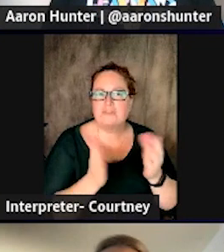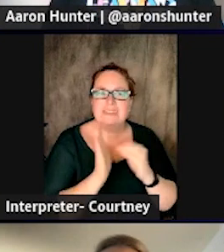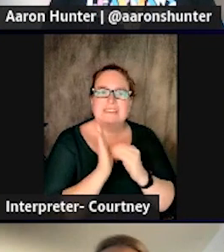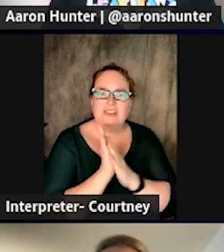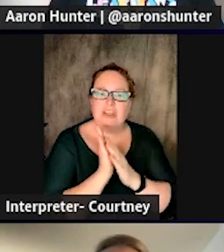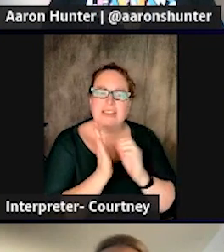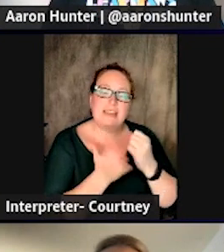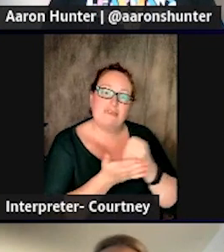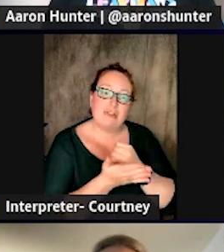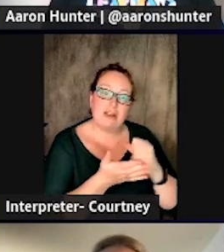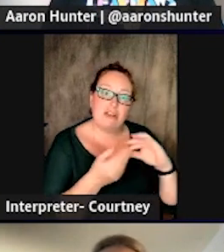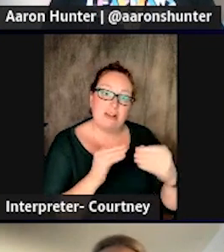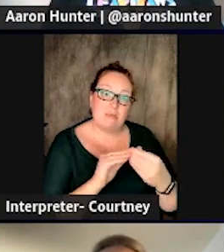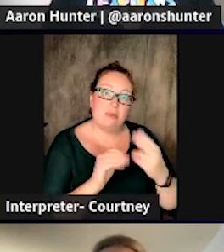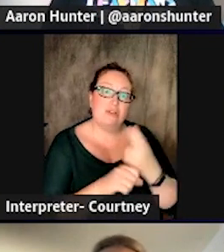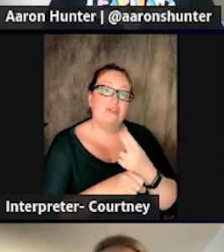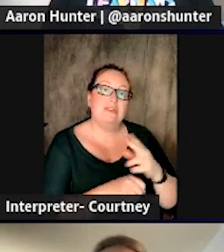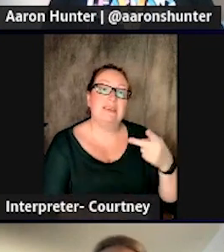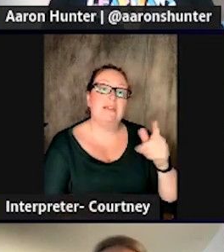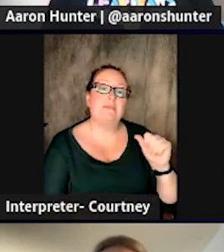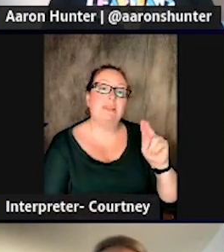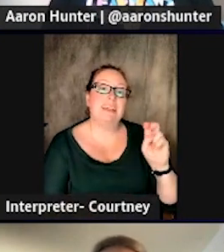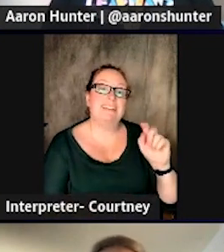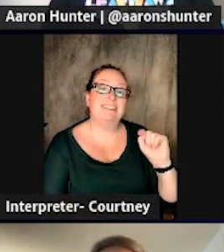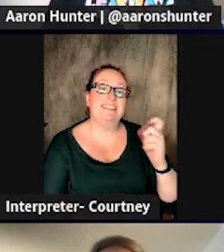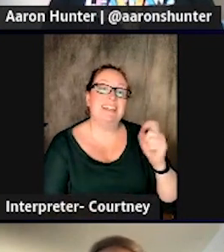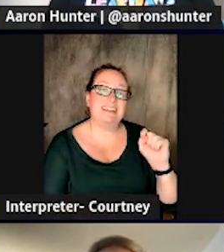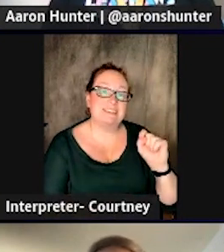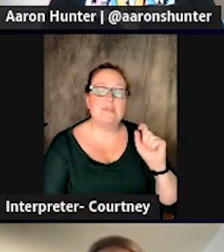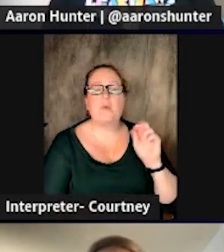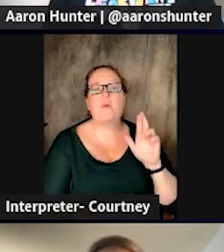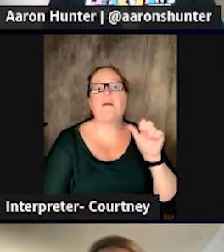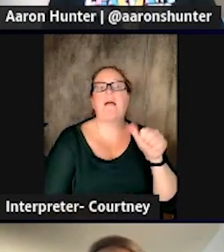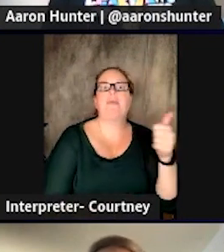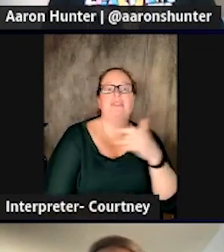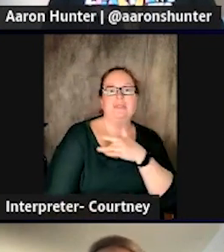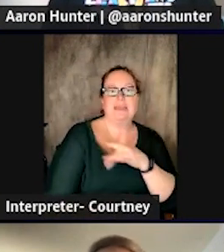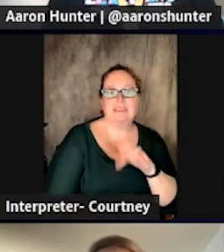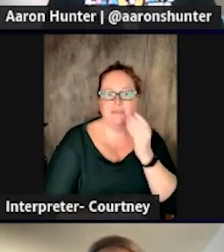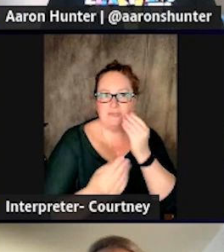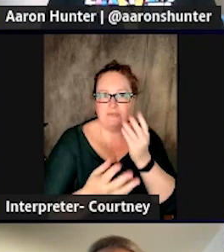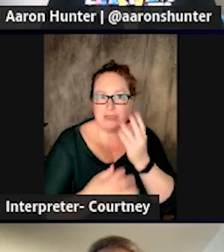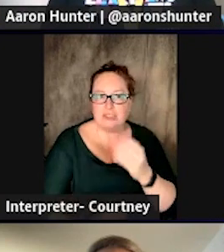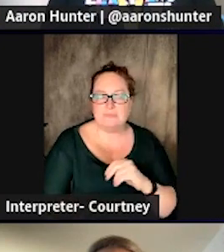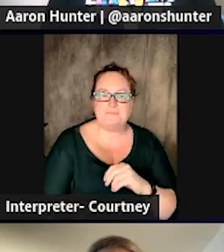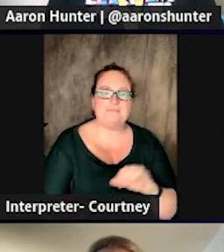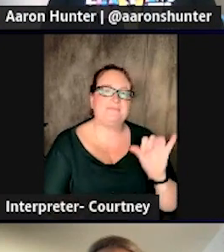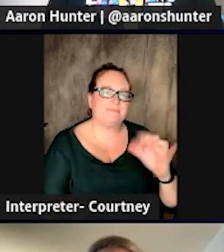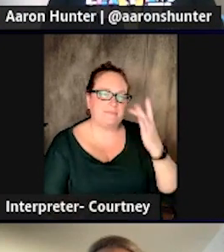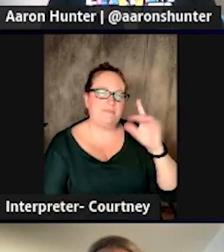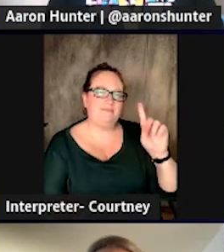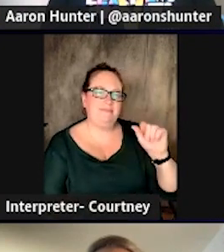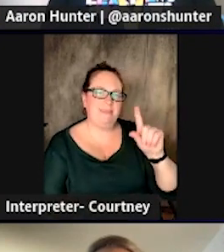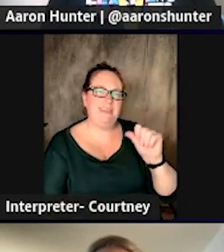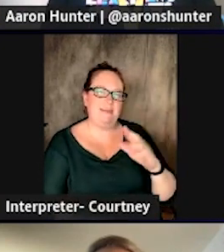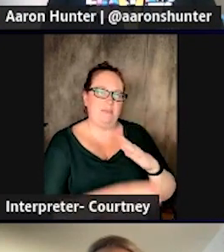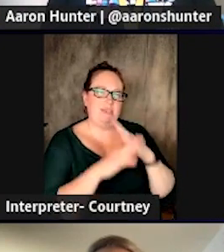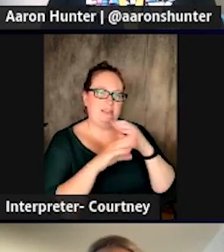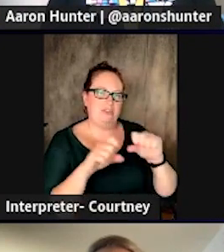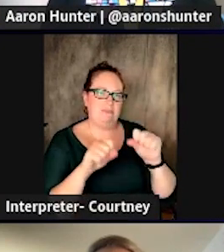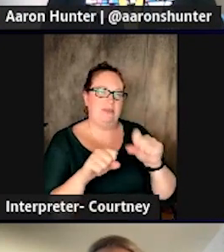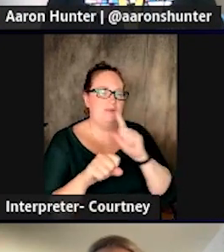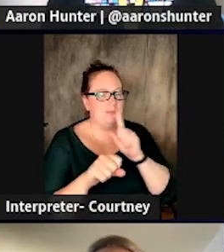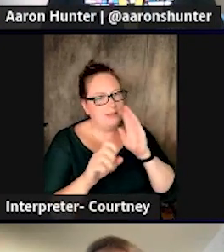in plain text or other sensitive information. So that's why this data protection ability is really geared